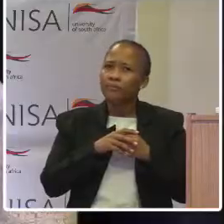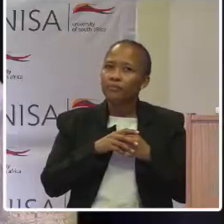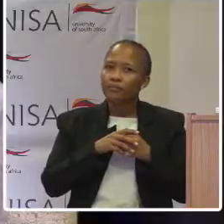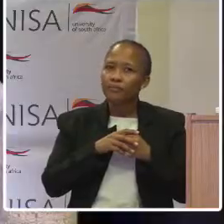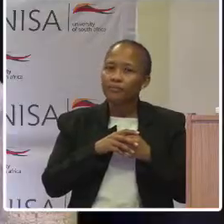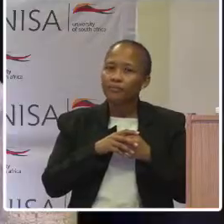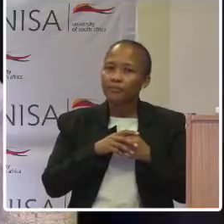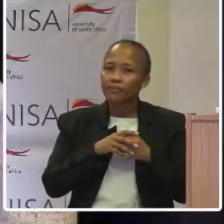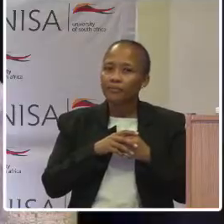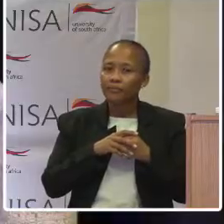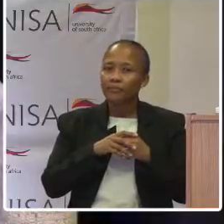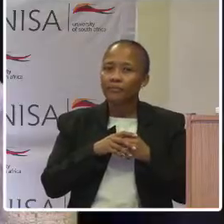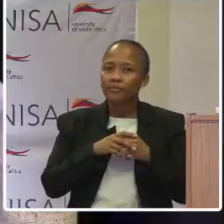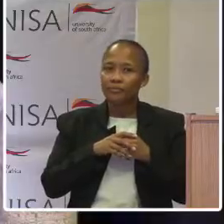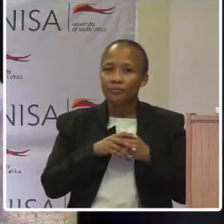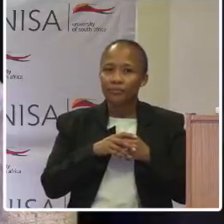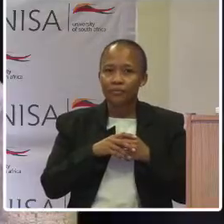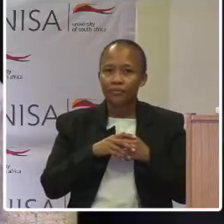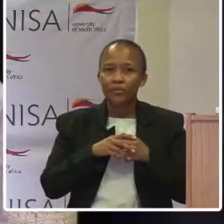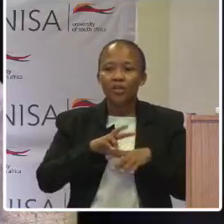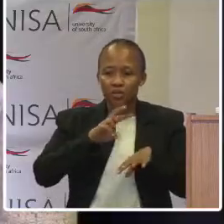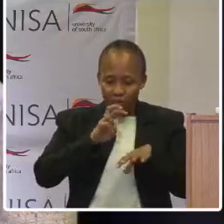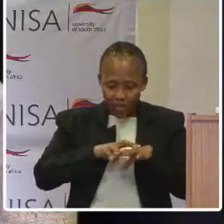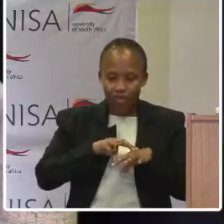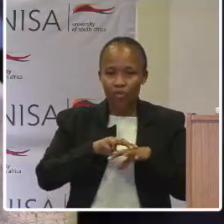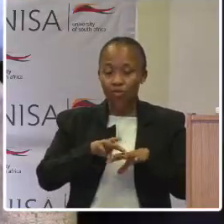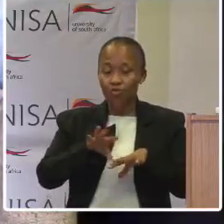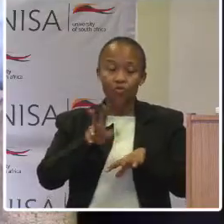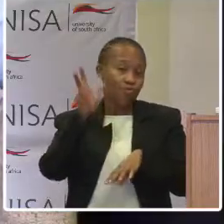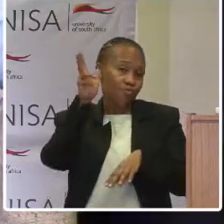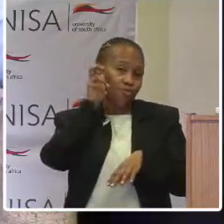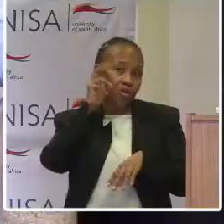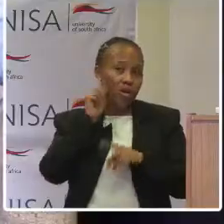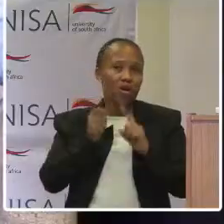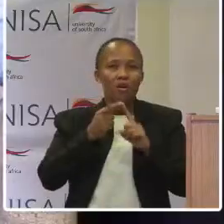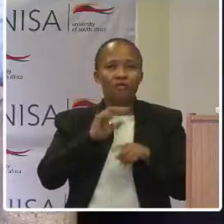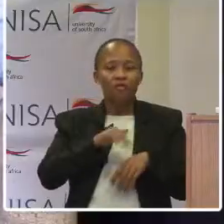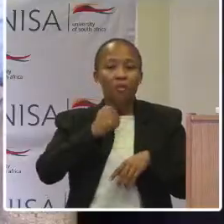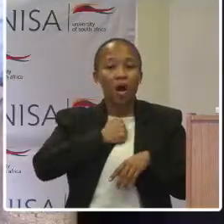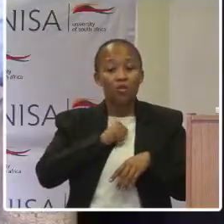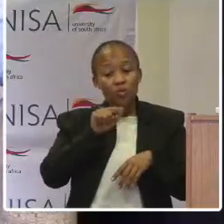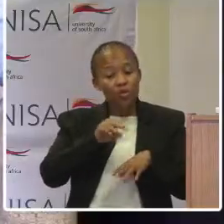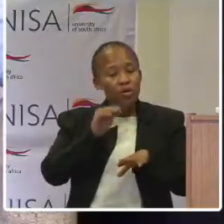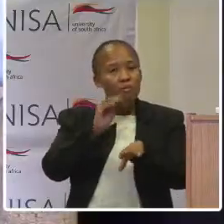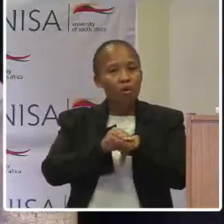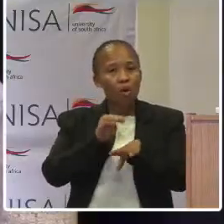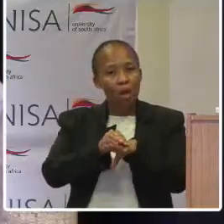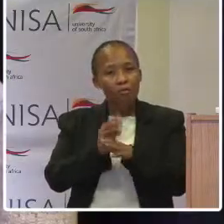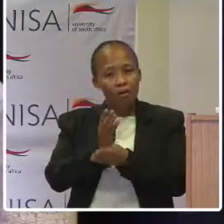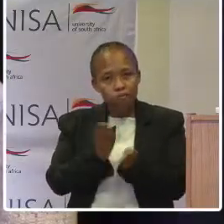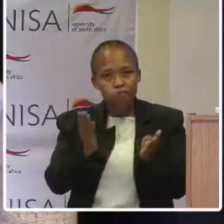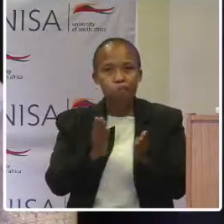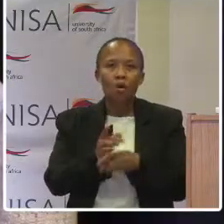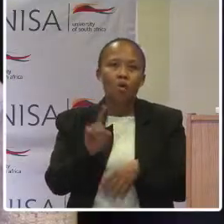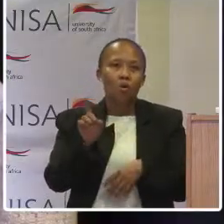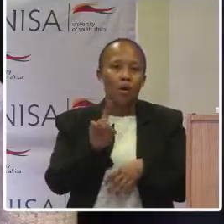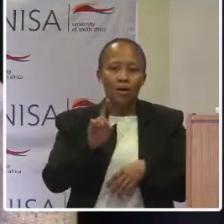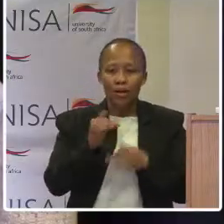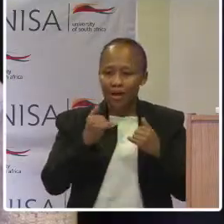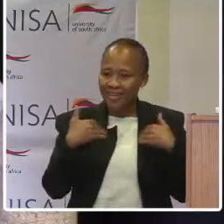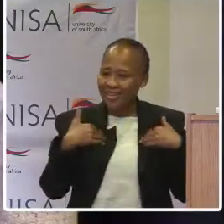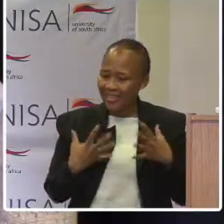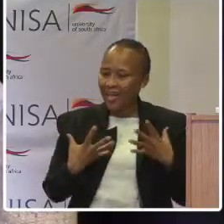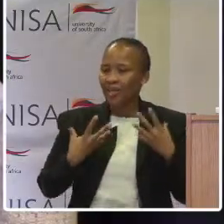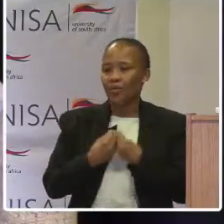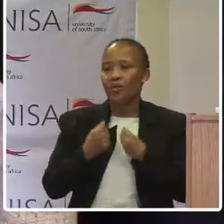from us what the problems are on the ground so that they can produce the necessary skills. So it starts by having a dialogue